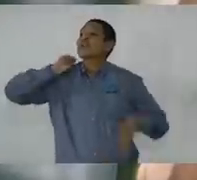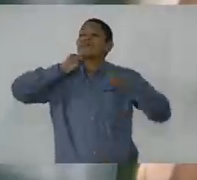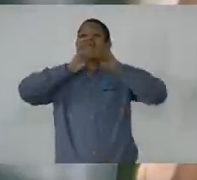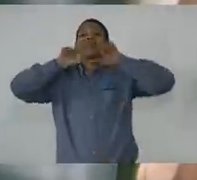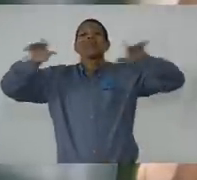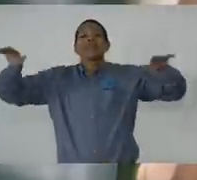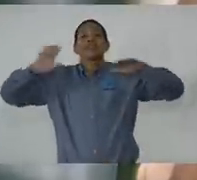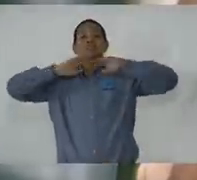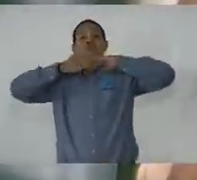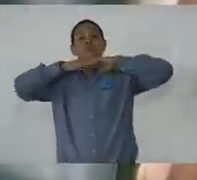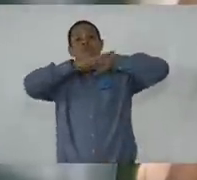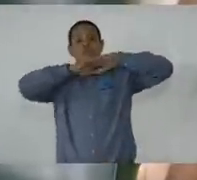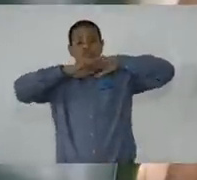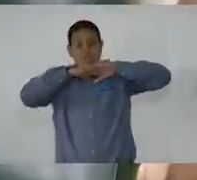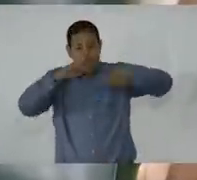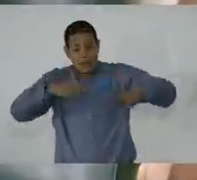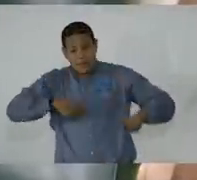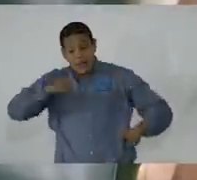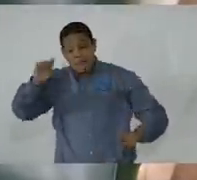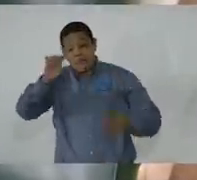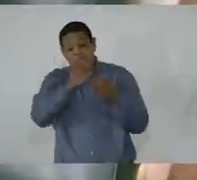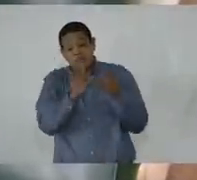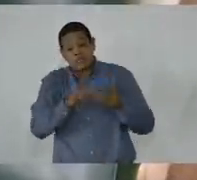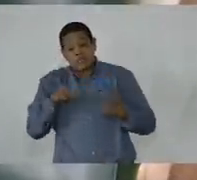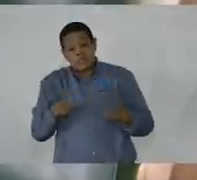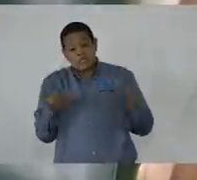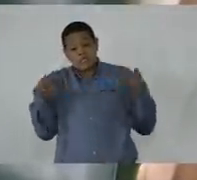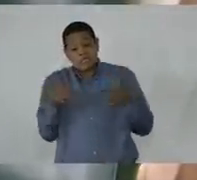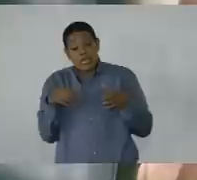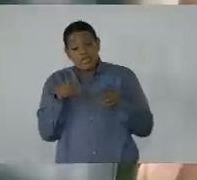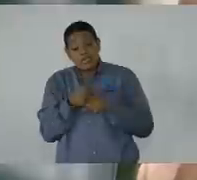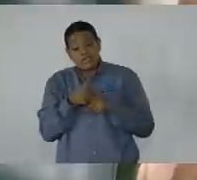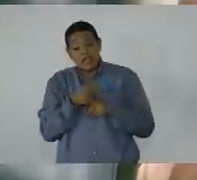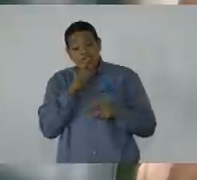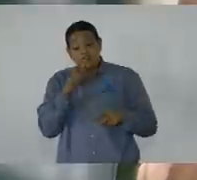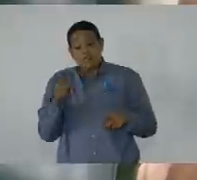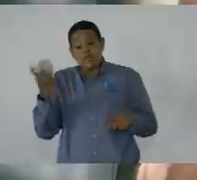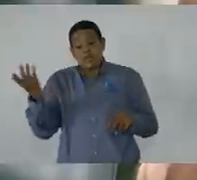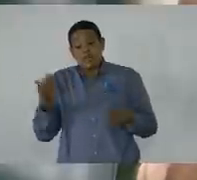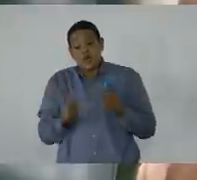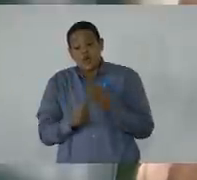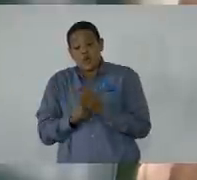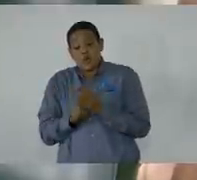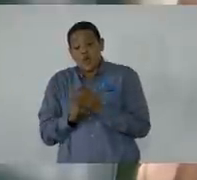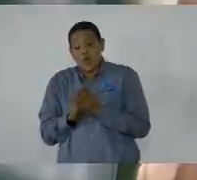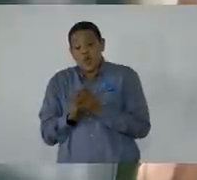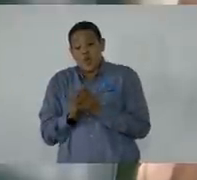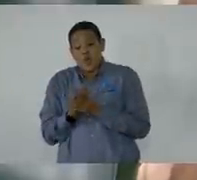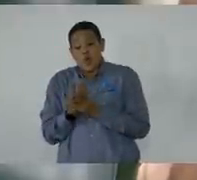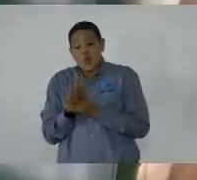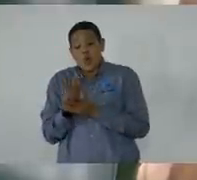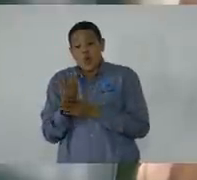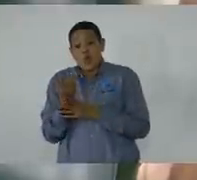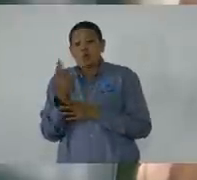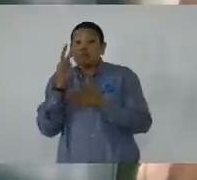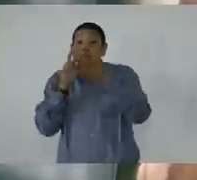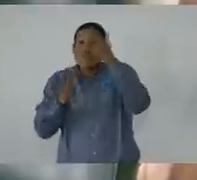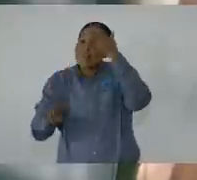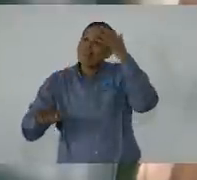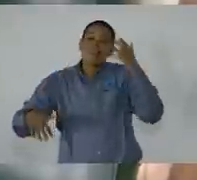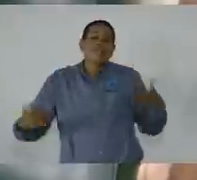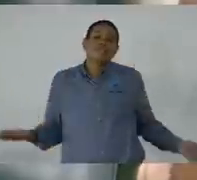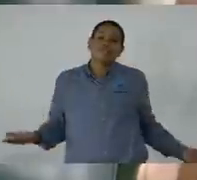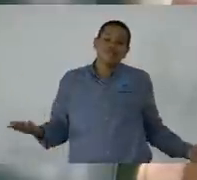and region. And I must mention that this sector has been on a growth path unforeseen over the last 10